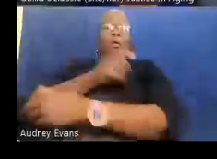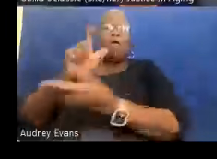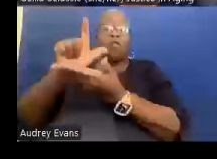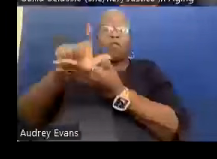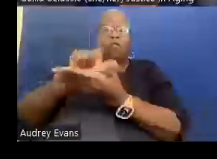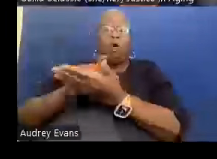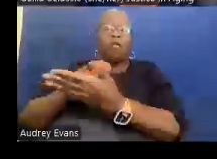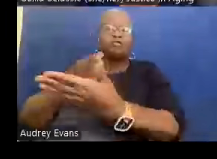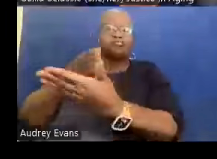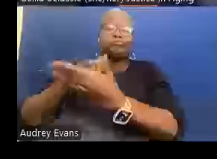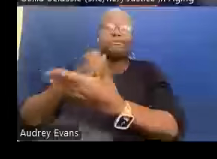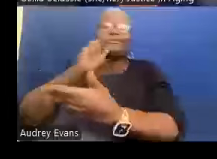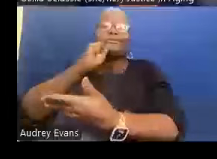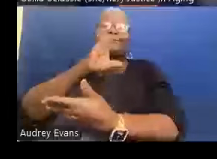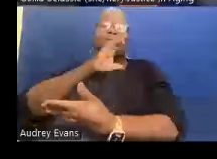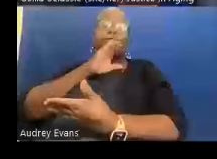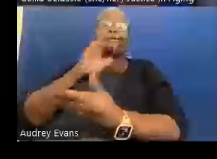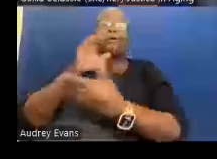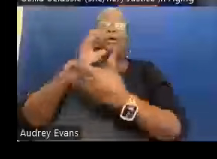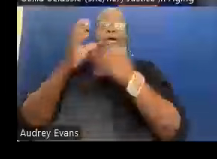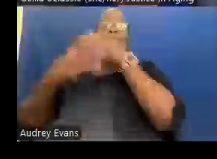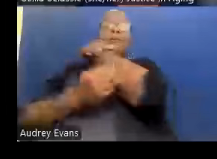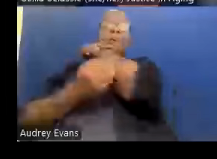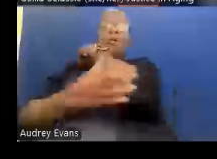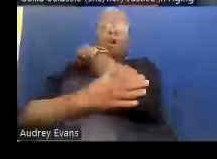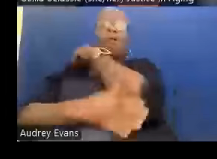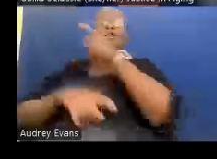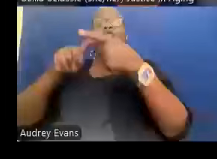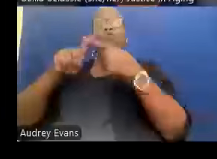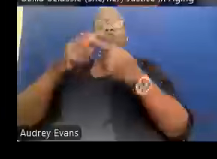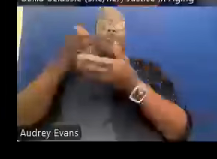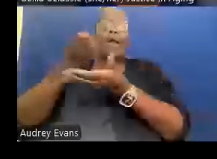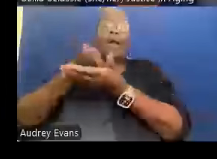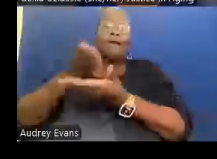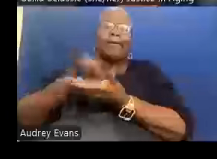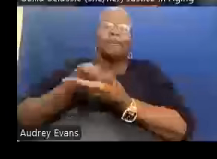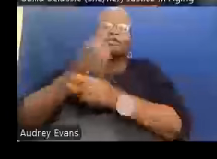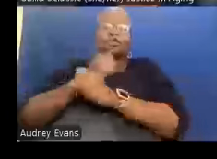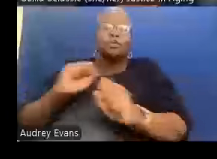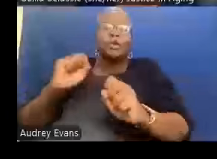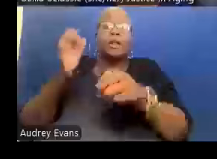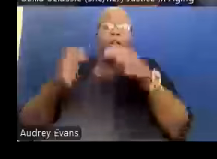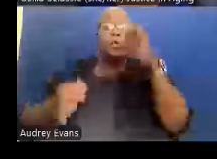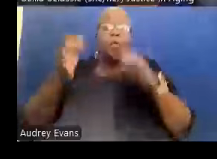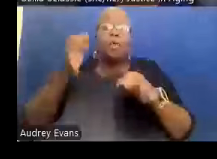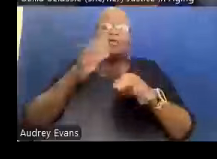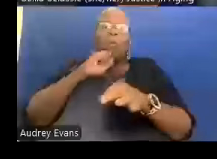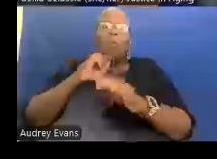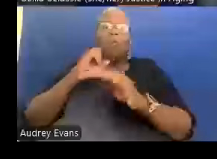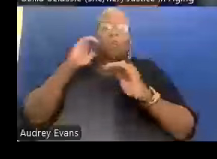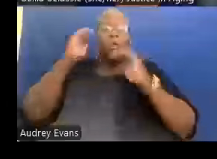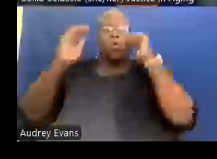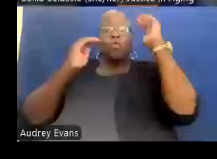by securing access to affordable health care, economic security, and the courts for older adults with limited